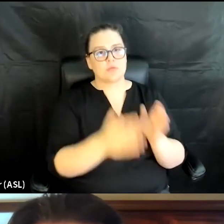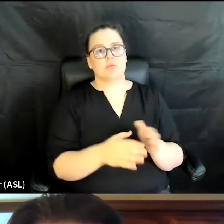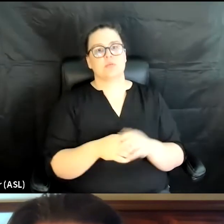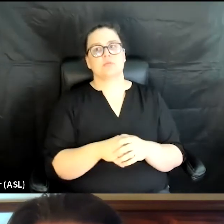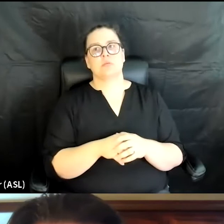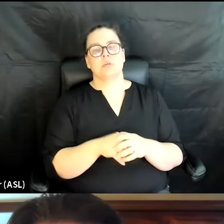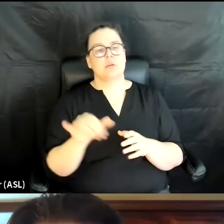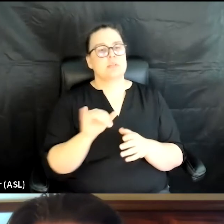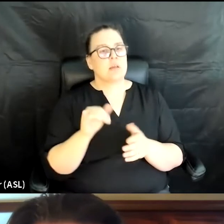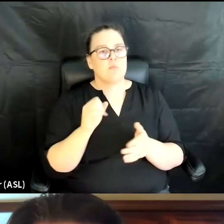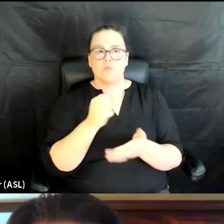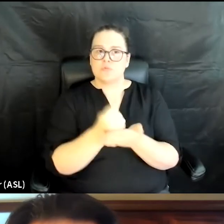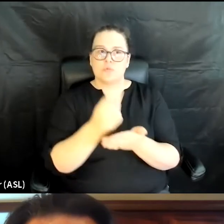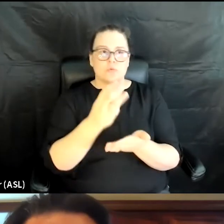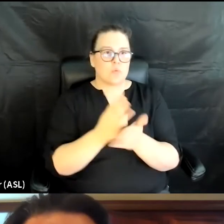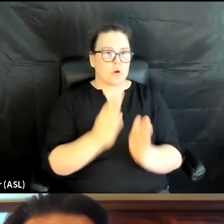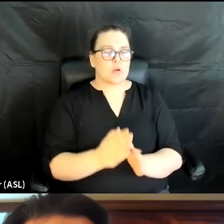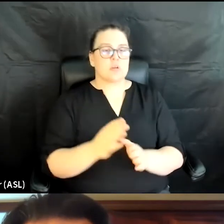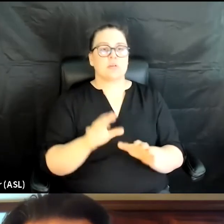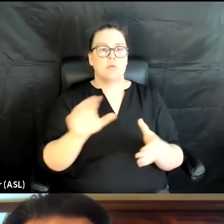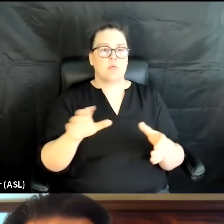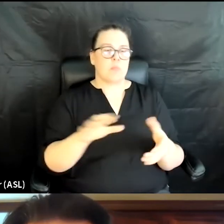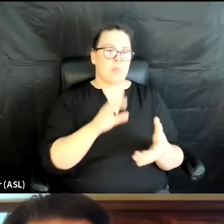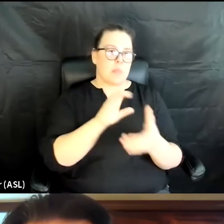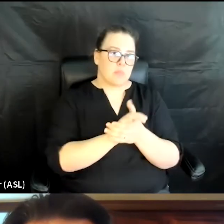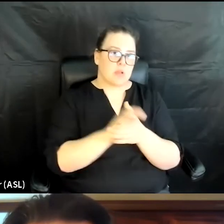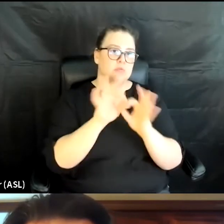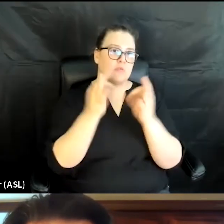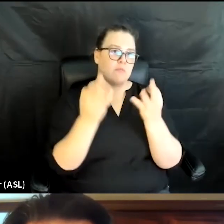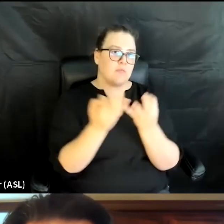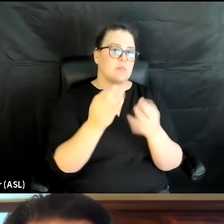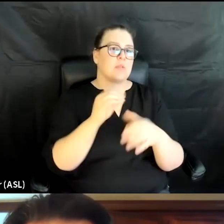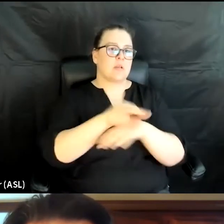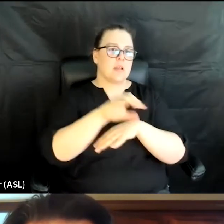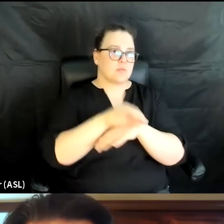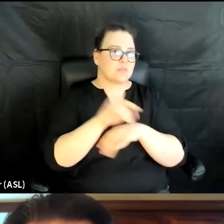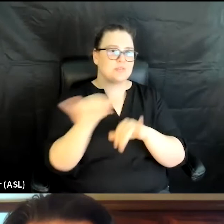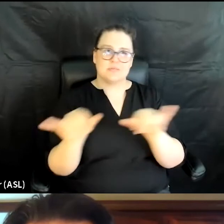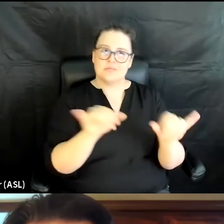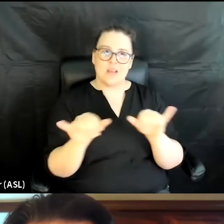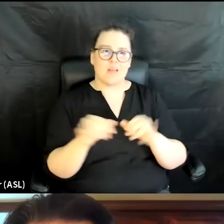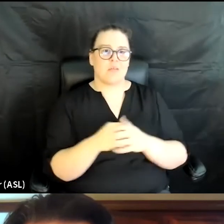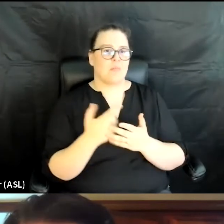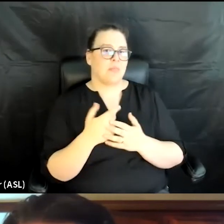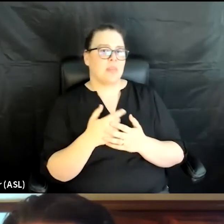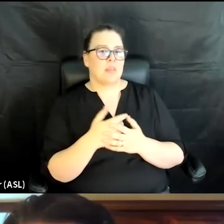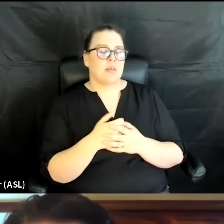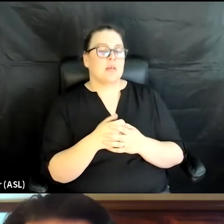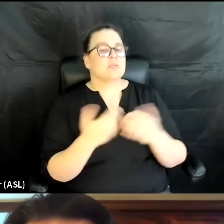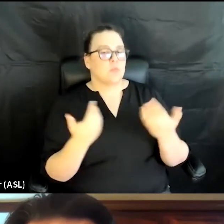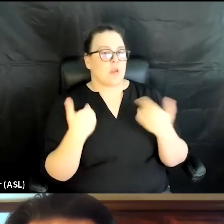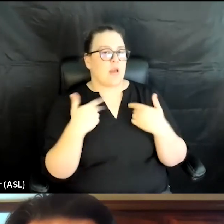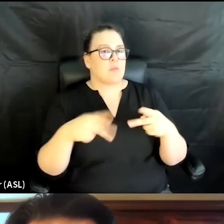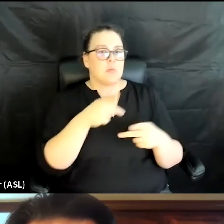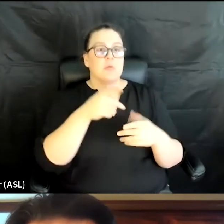social workers, psychologists, marriage and family counselors, so on and so forth. So although we do have people in